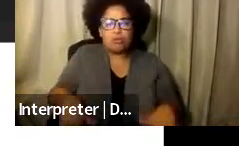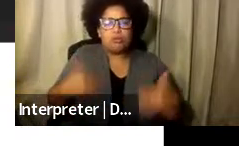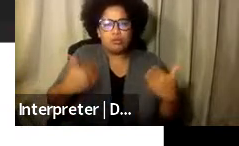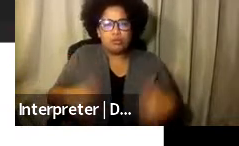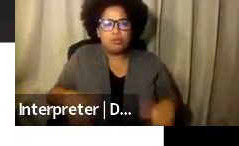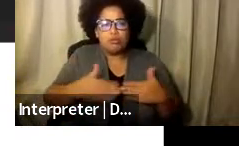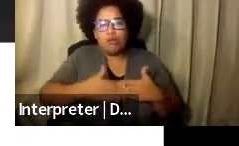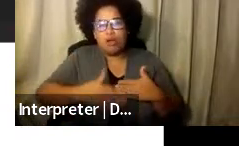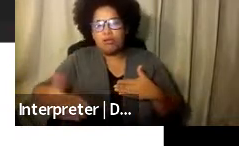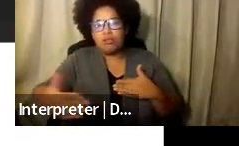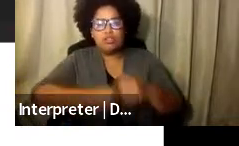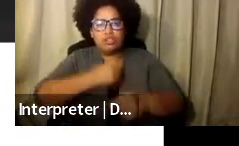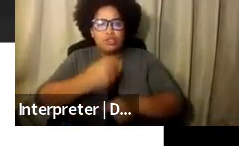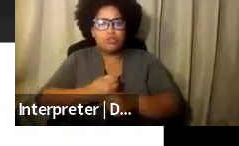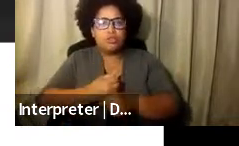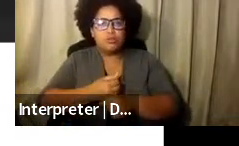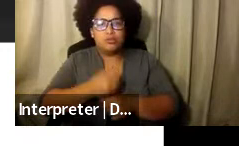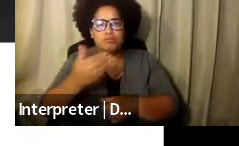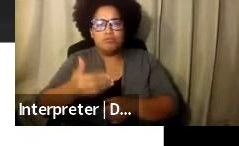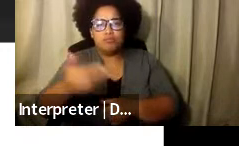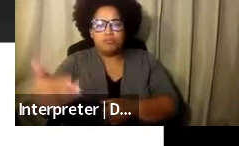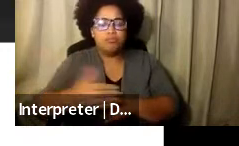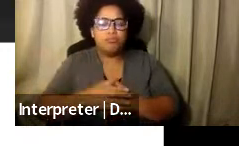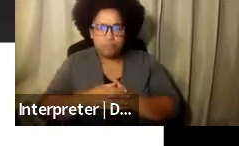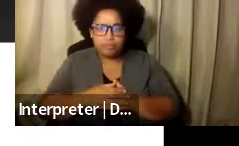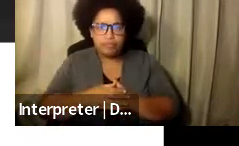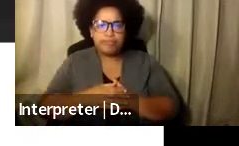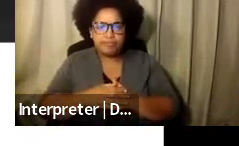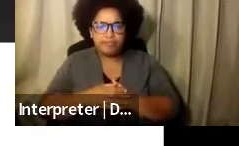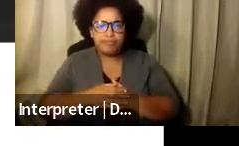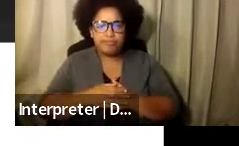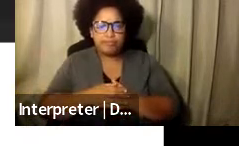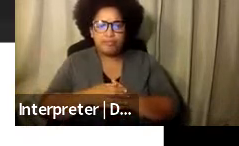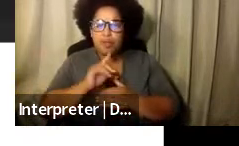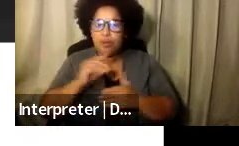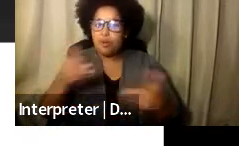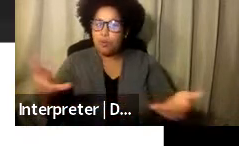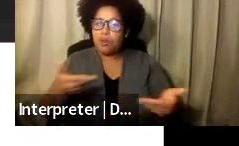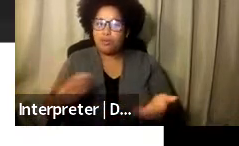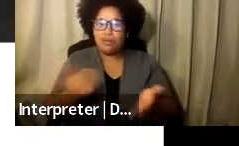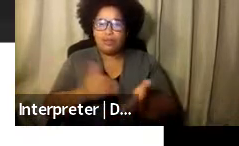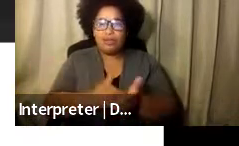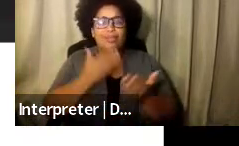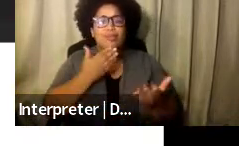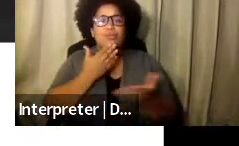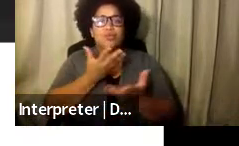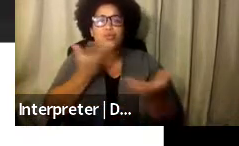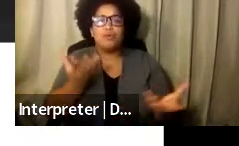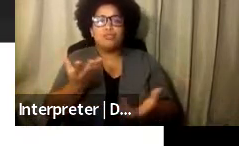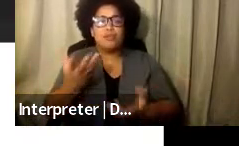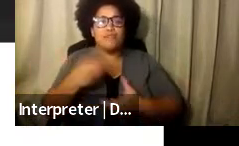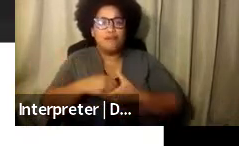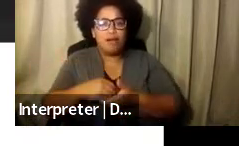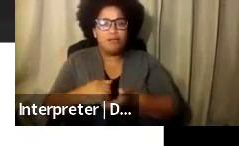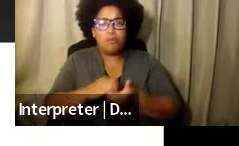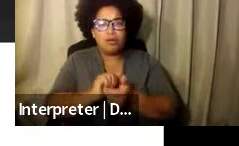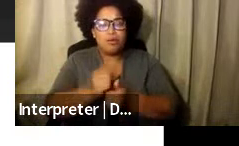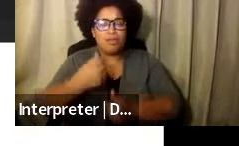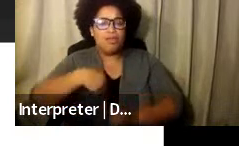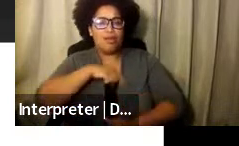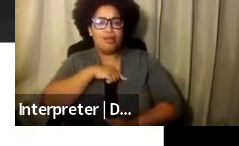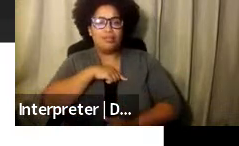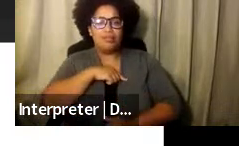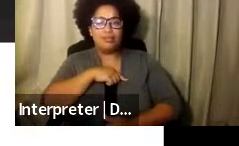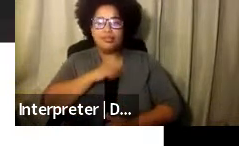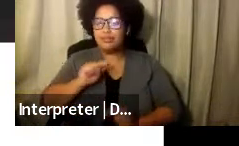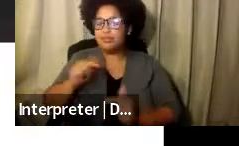the next couple of years. And so again, want to welcome you to the space. Thank you so much for your partnership, and want to turn it